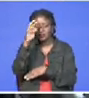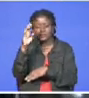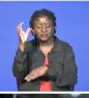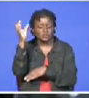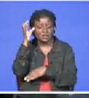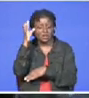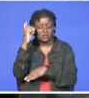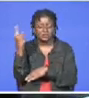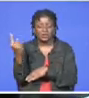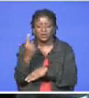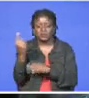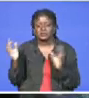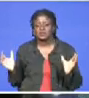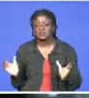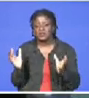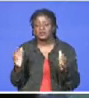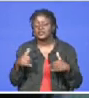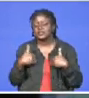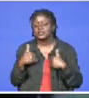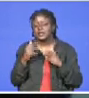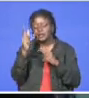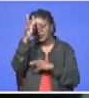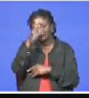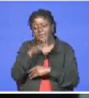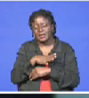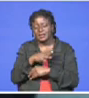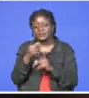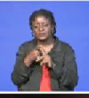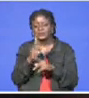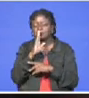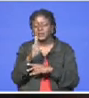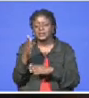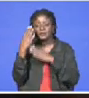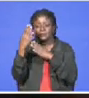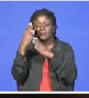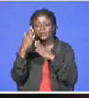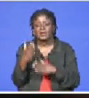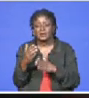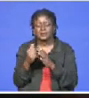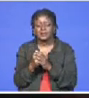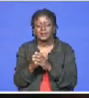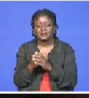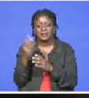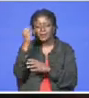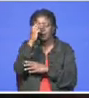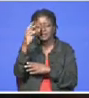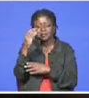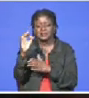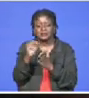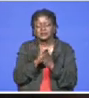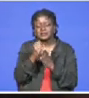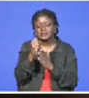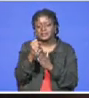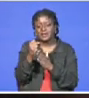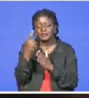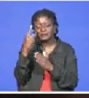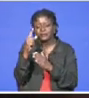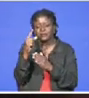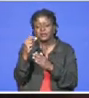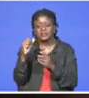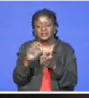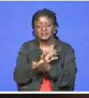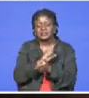was encouraging young men to be Bahamian. Minister of State for Disaster Preparedness, Management